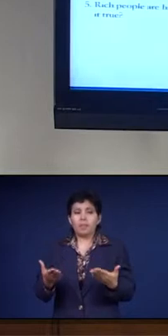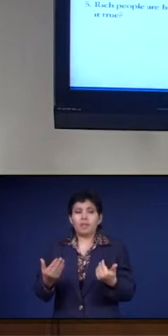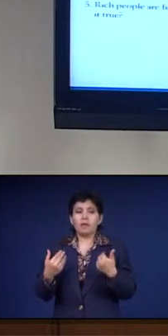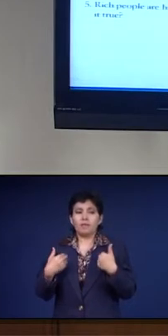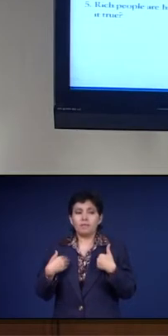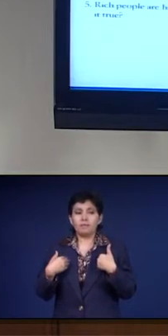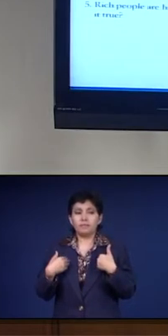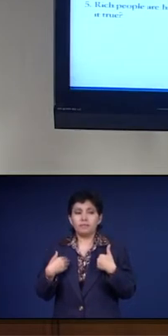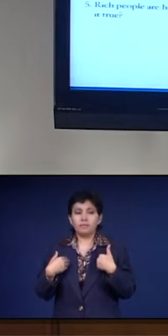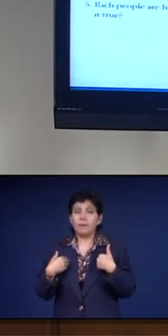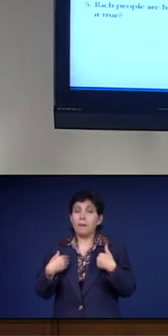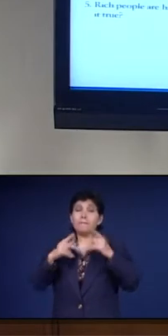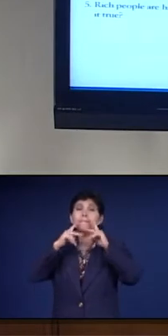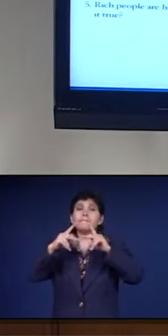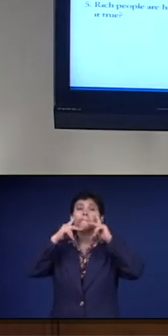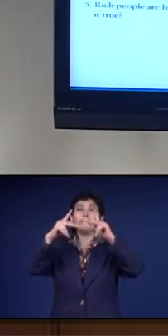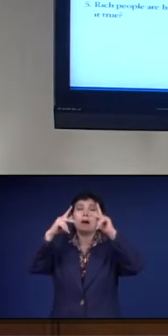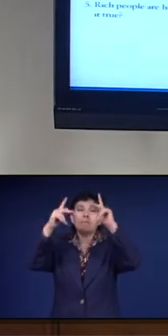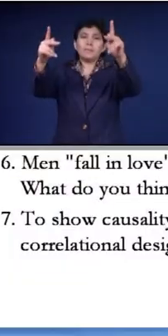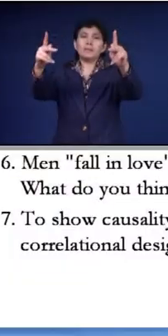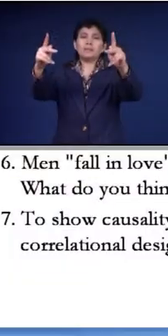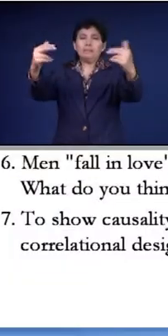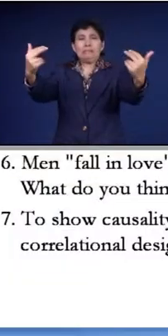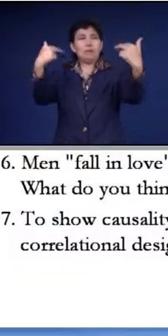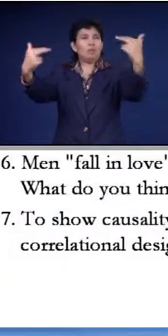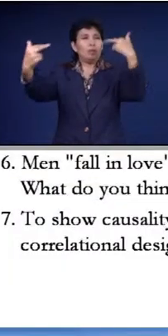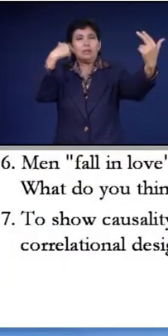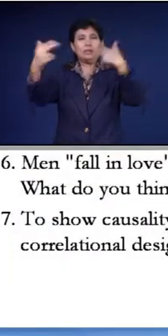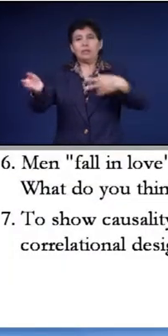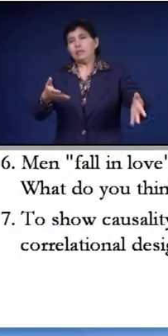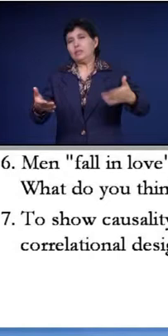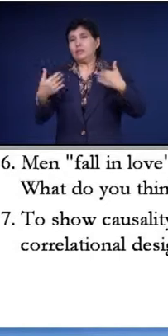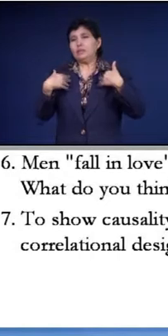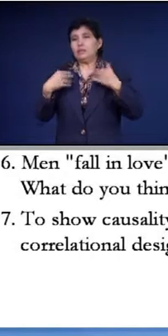public or despite they are being famous.